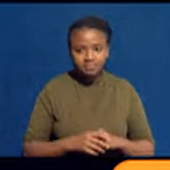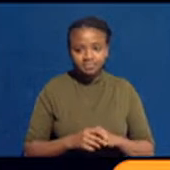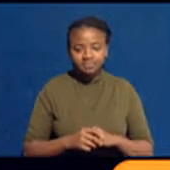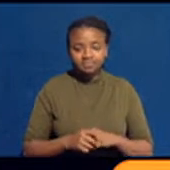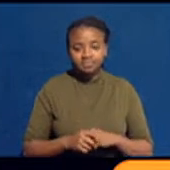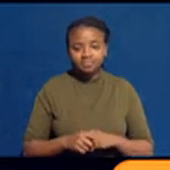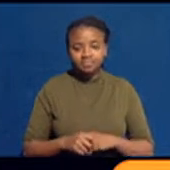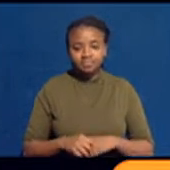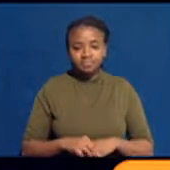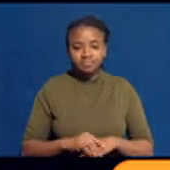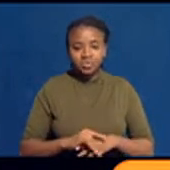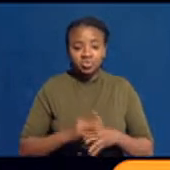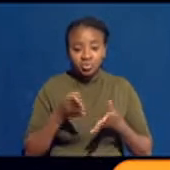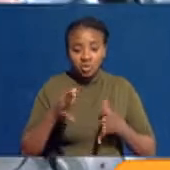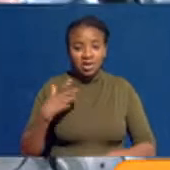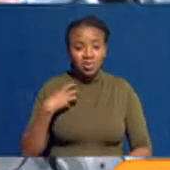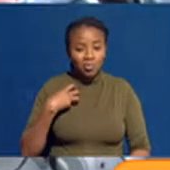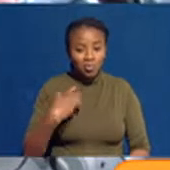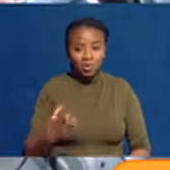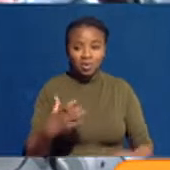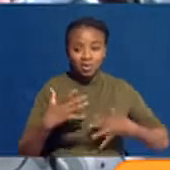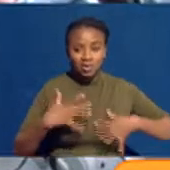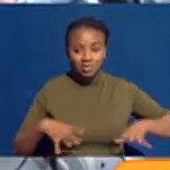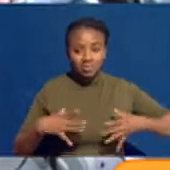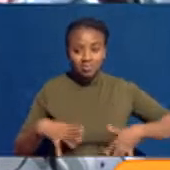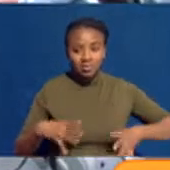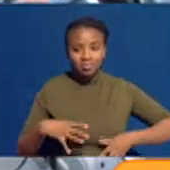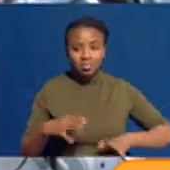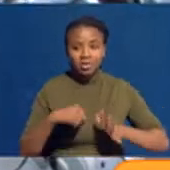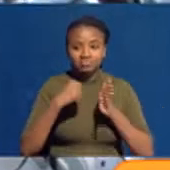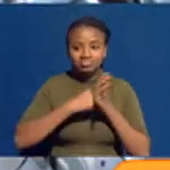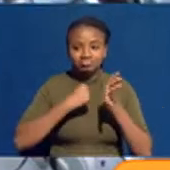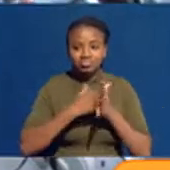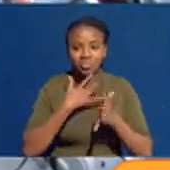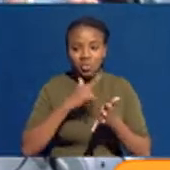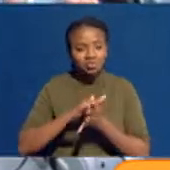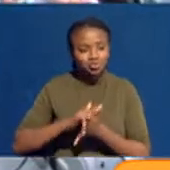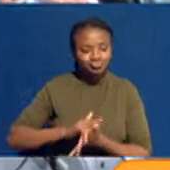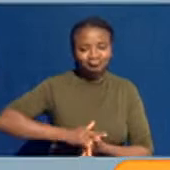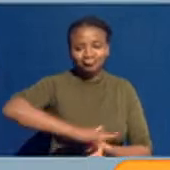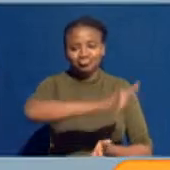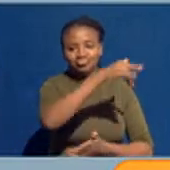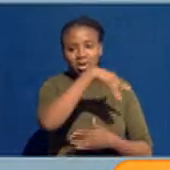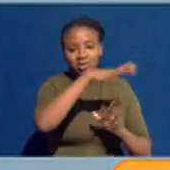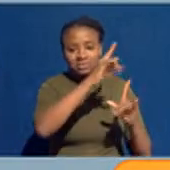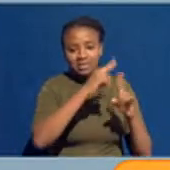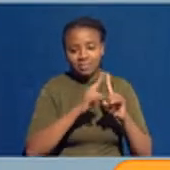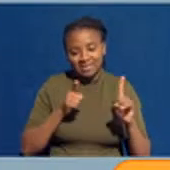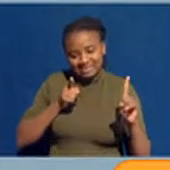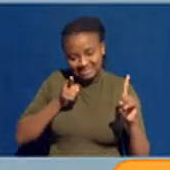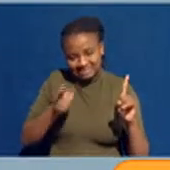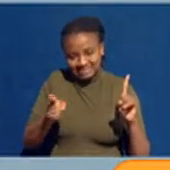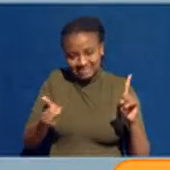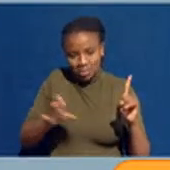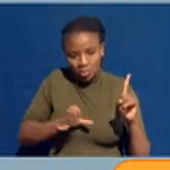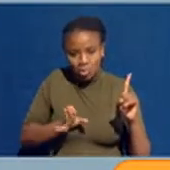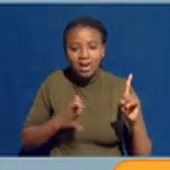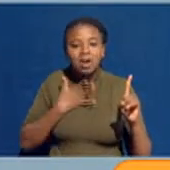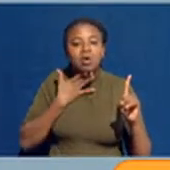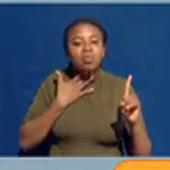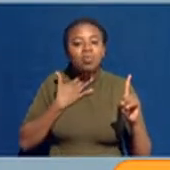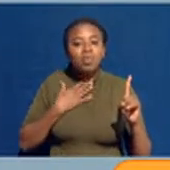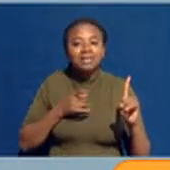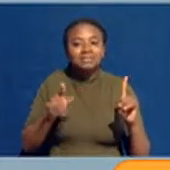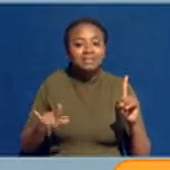richest individuals are battling it out for a piece of space travel, Dr. Jemison wants to democratize